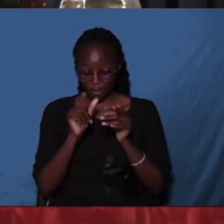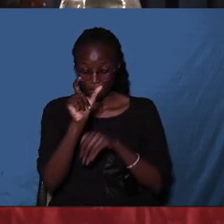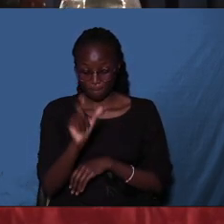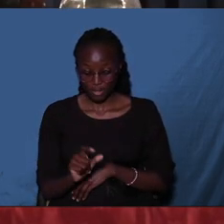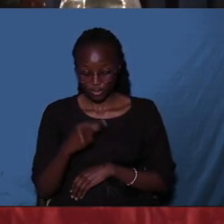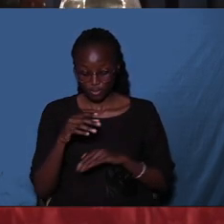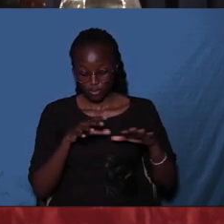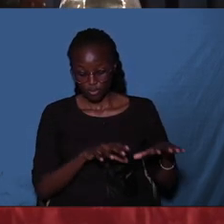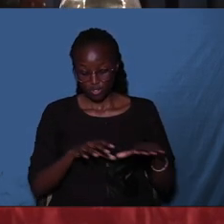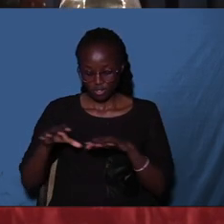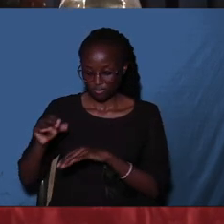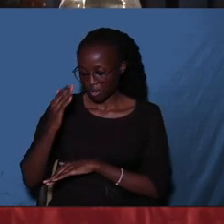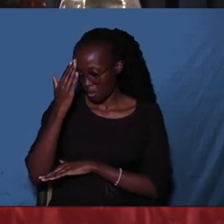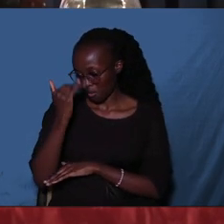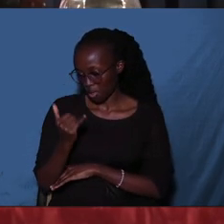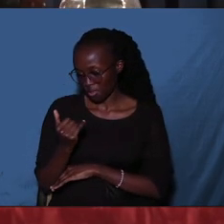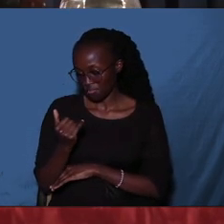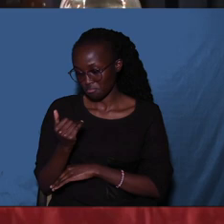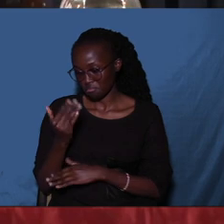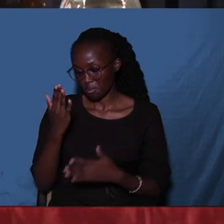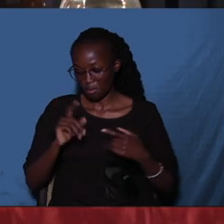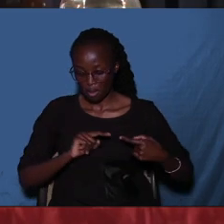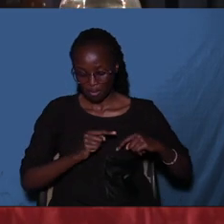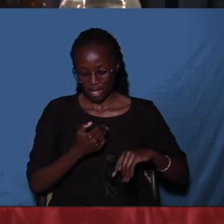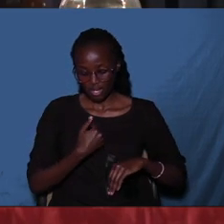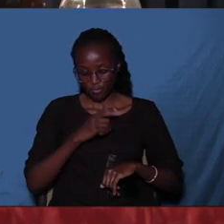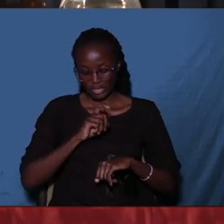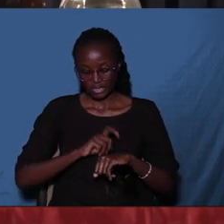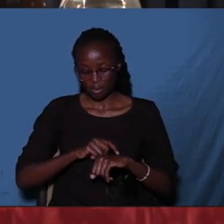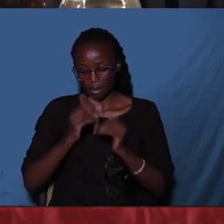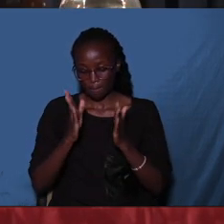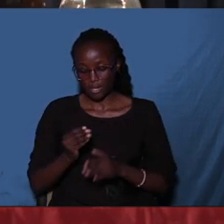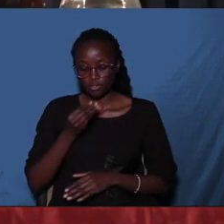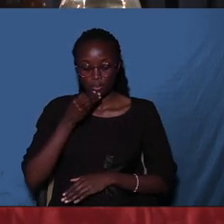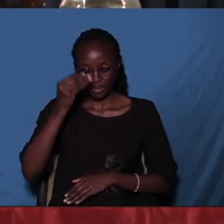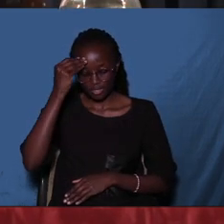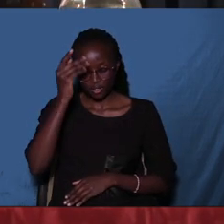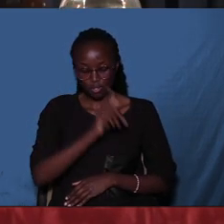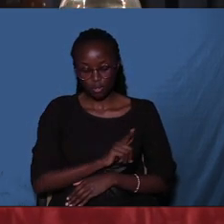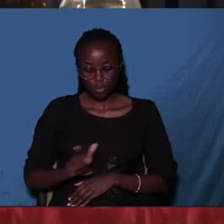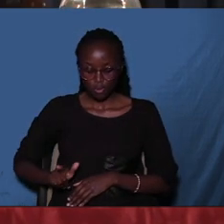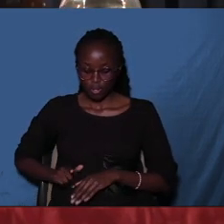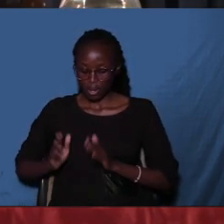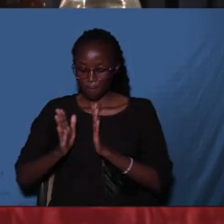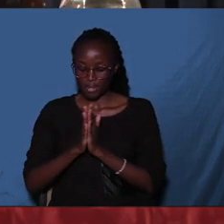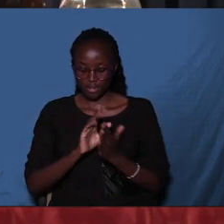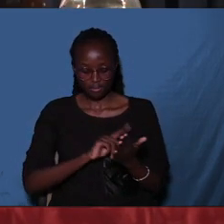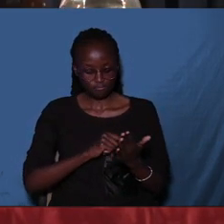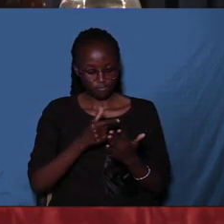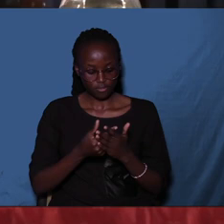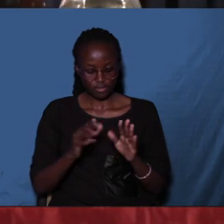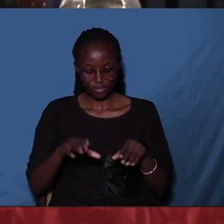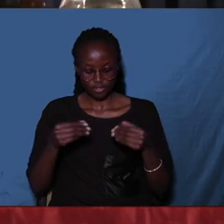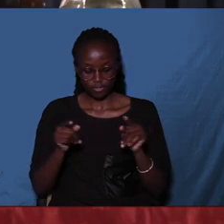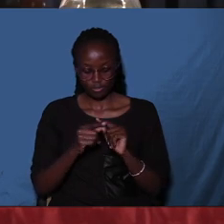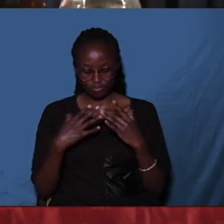because of being duped by photocopies, Lord, I pray that you'll help them to come back to you for grace and healing. And